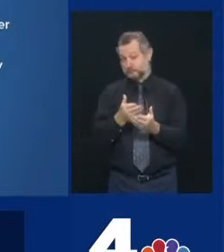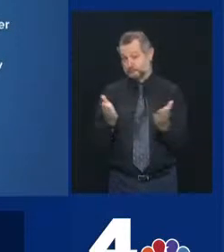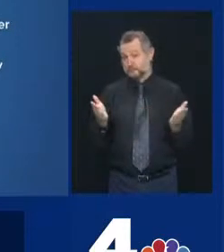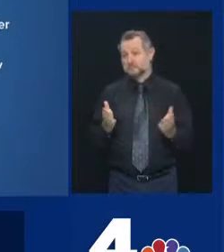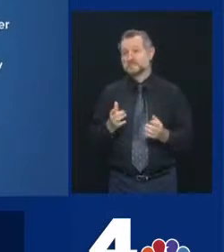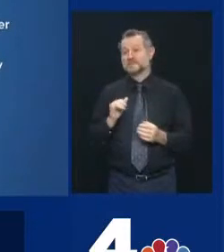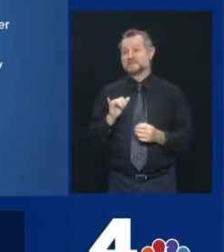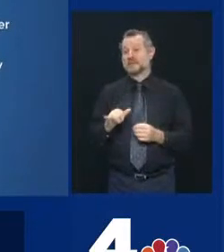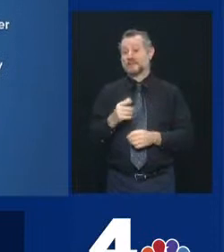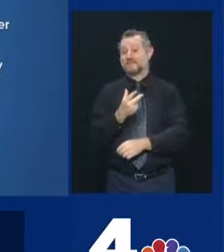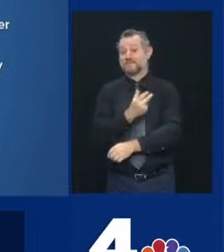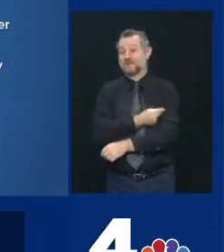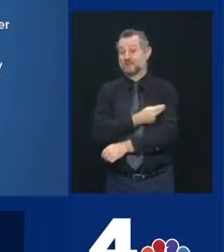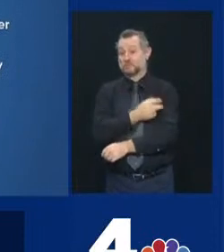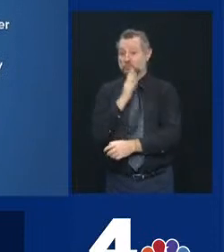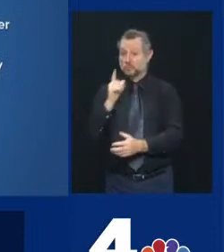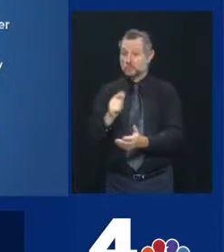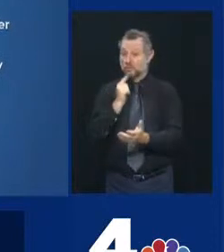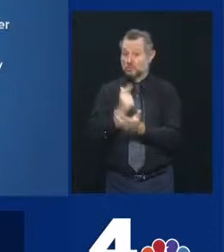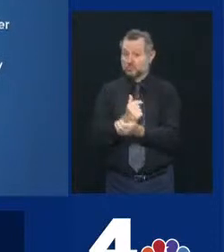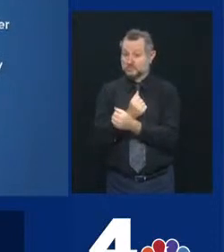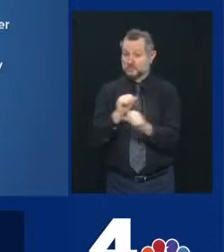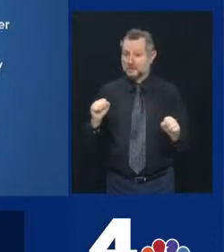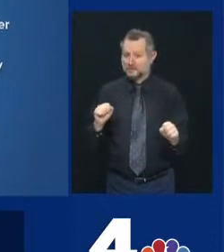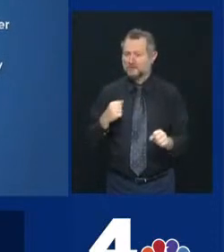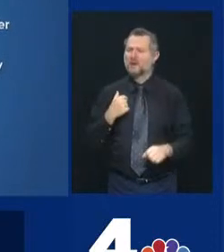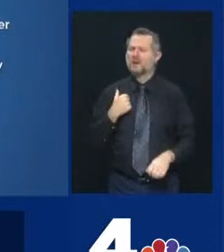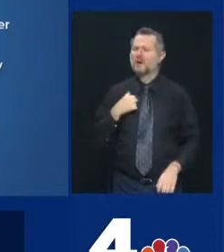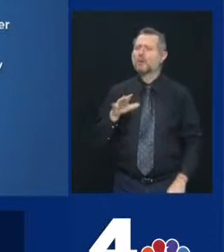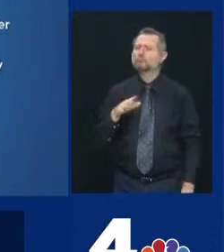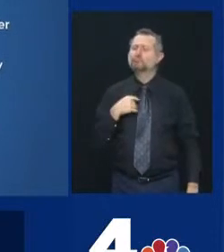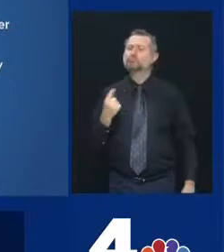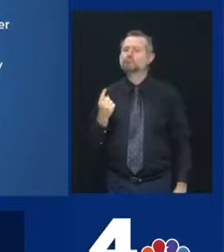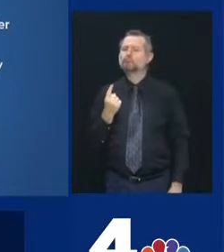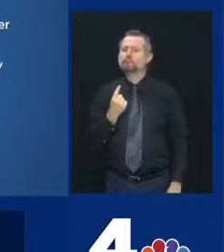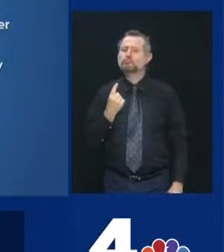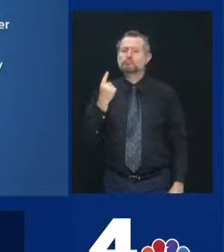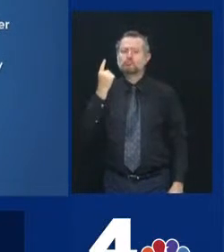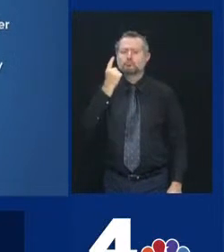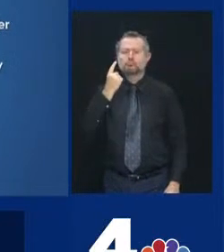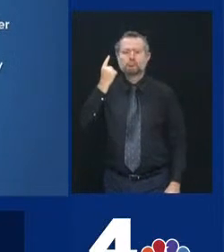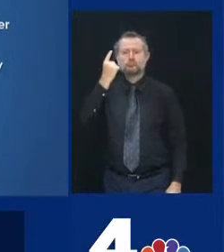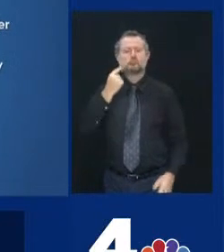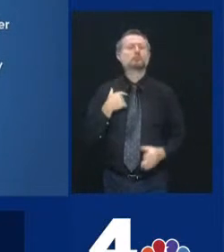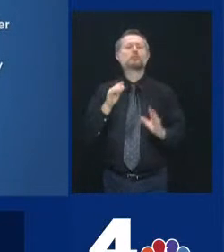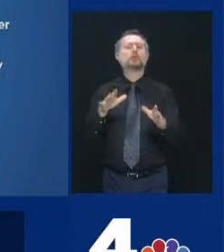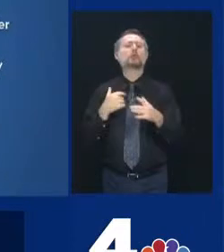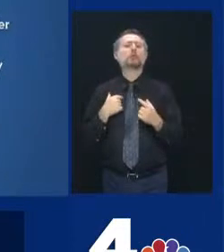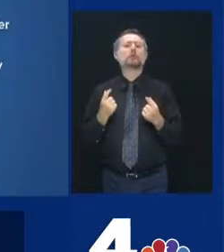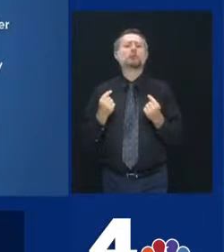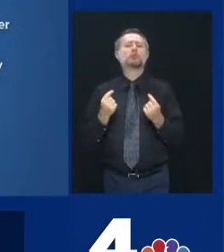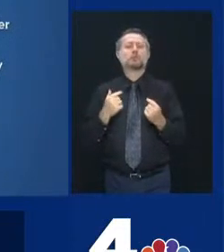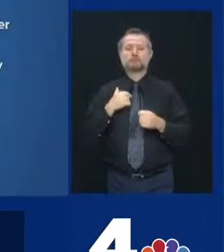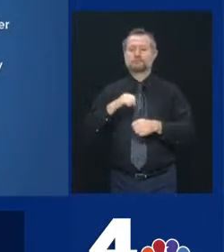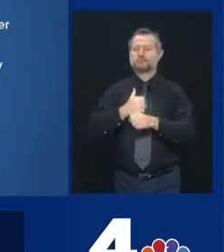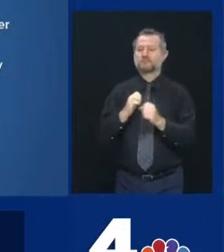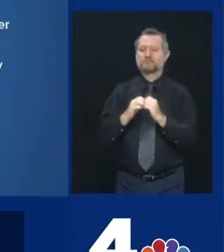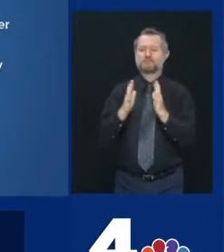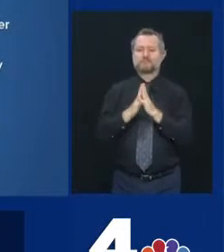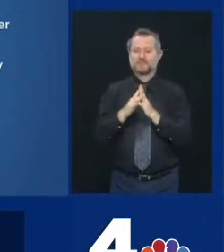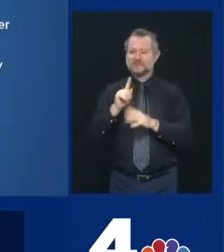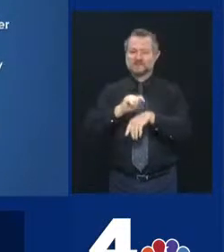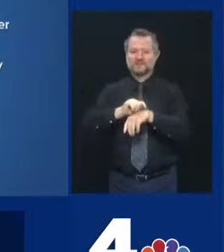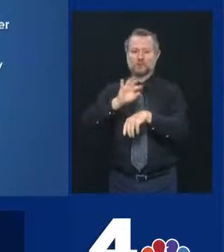safety of the vaccine, so we put together a special New York task force team of experts. I'm going to ask